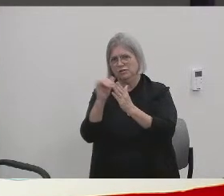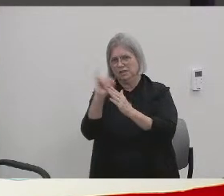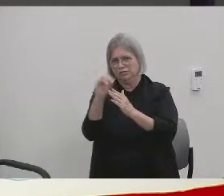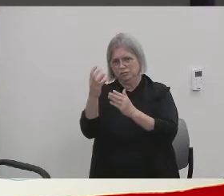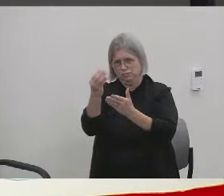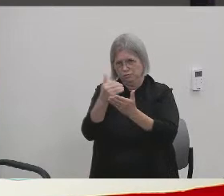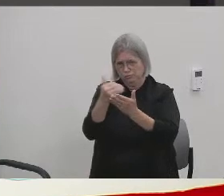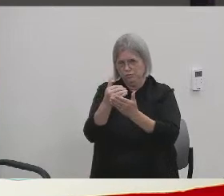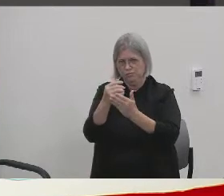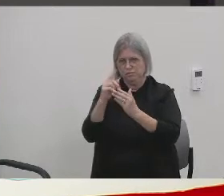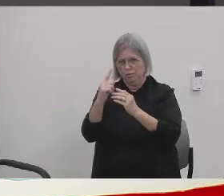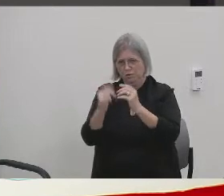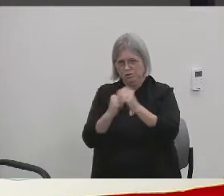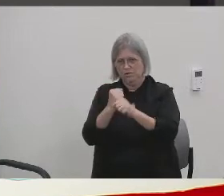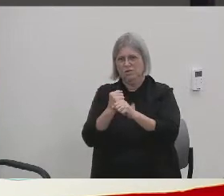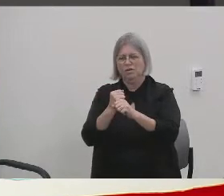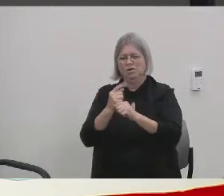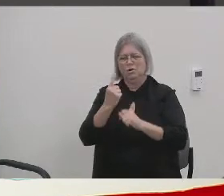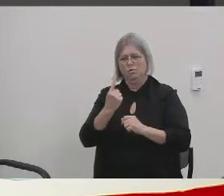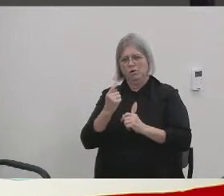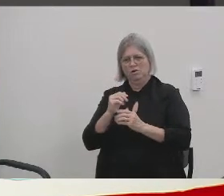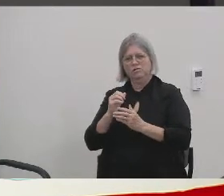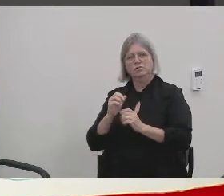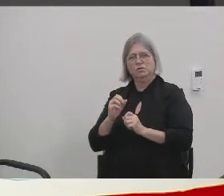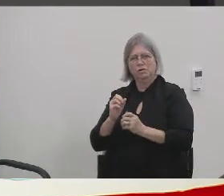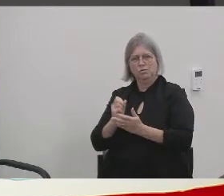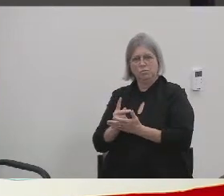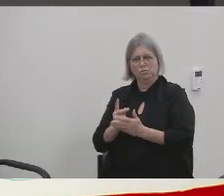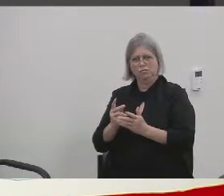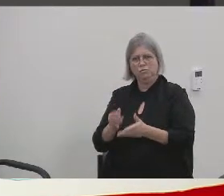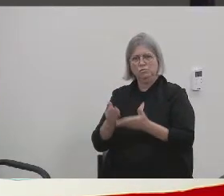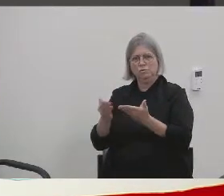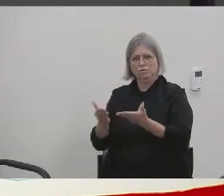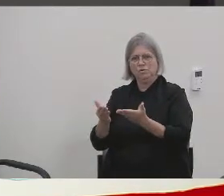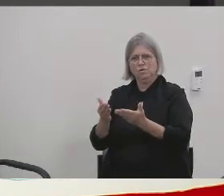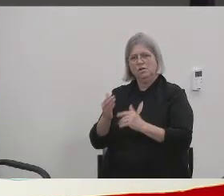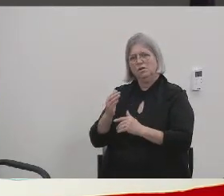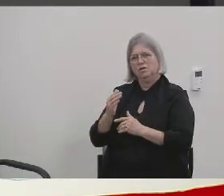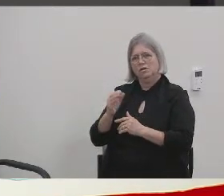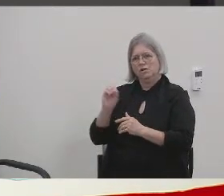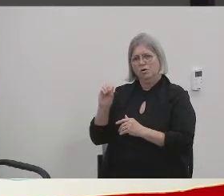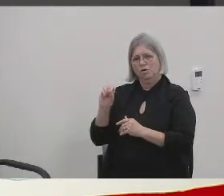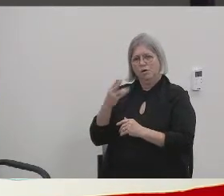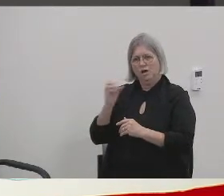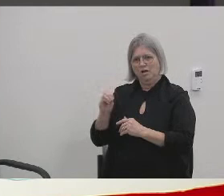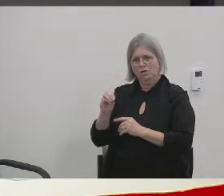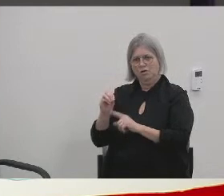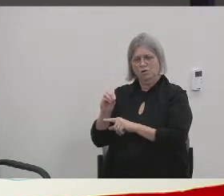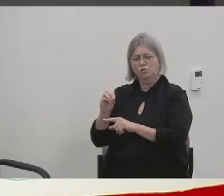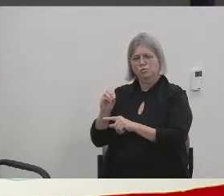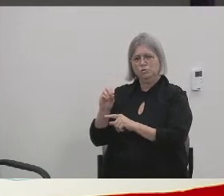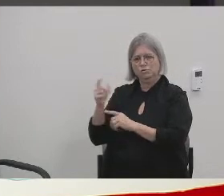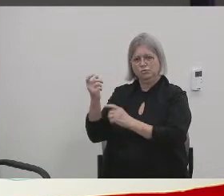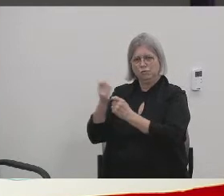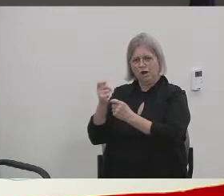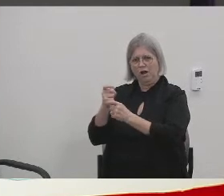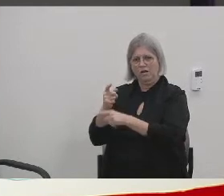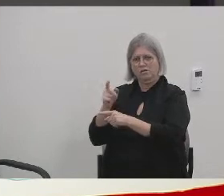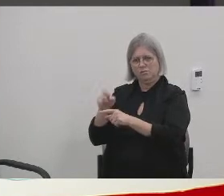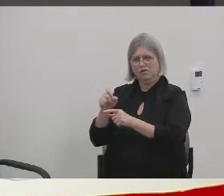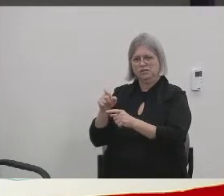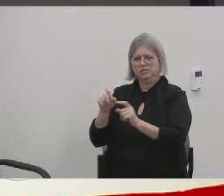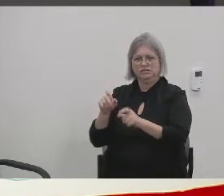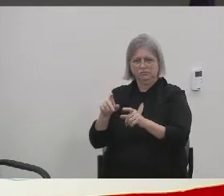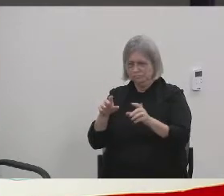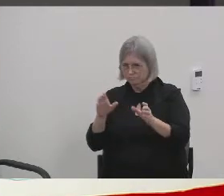appropriation side, we did adjust one appropriation. We did get the Ohio Broadband Grant, so we need to appropriate that money so that we can spend it.